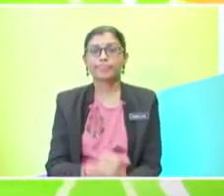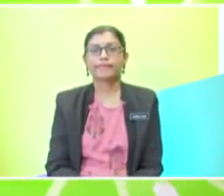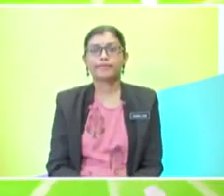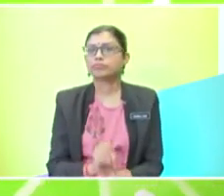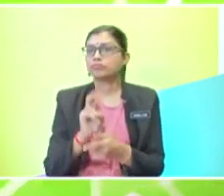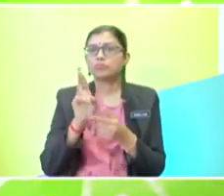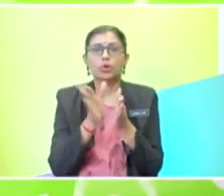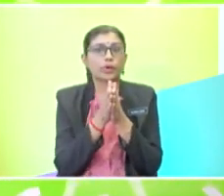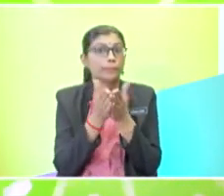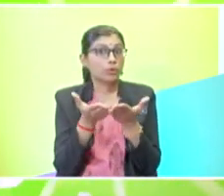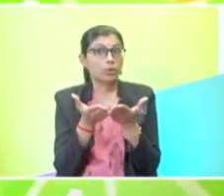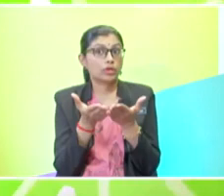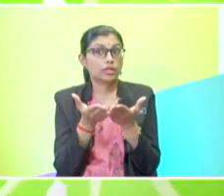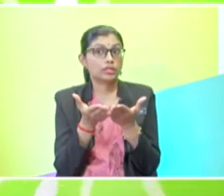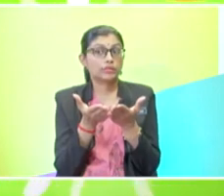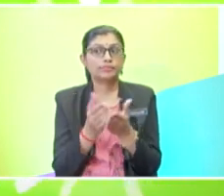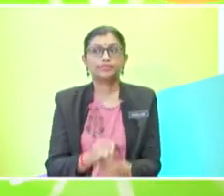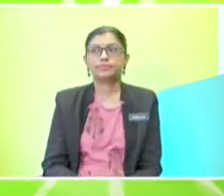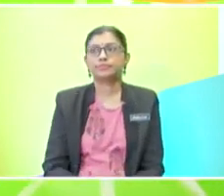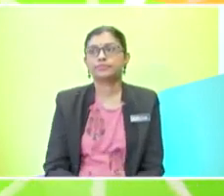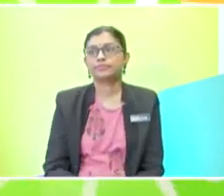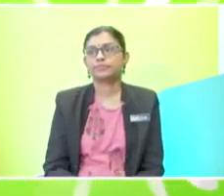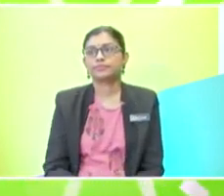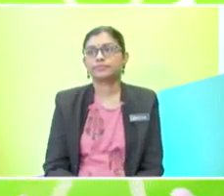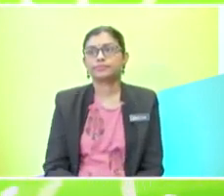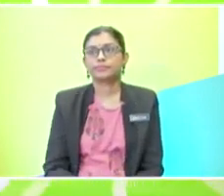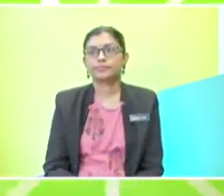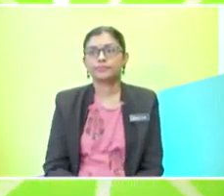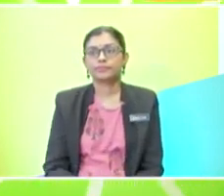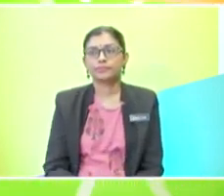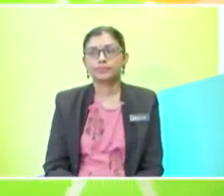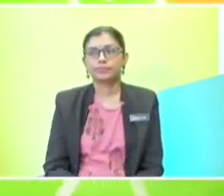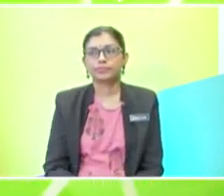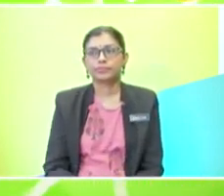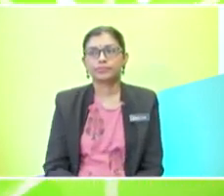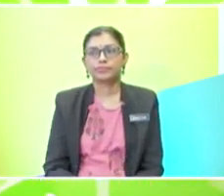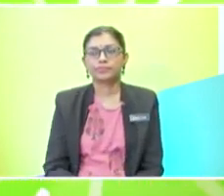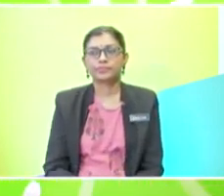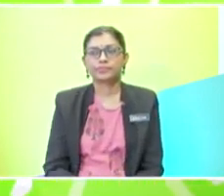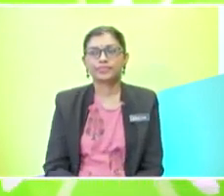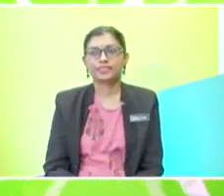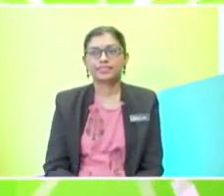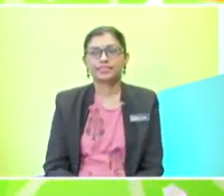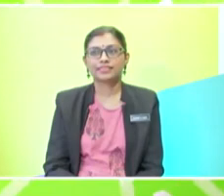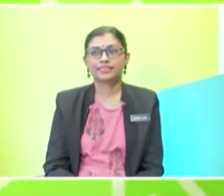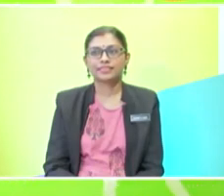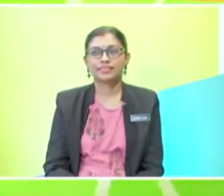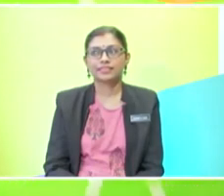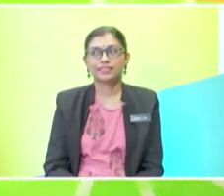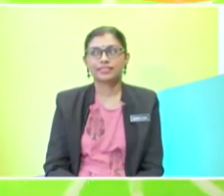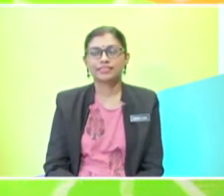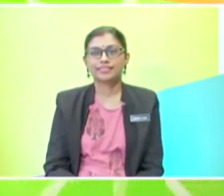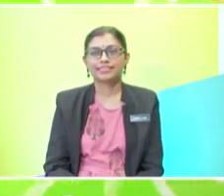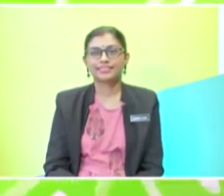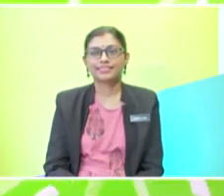right. Ryan, where's your mini whiteboard? Oh, you already put your pizzas there. You must be hungry, Ryan. All right, Ryan, maybe you need to wipe out